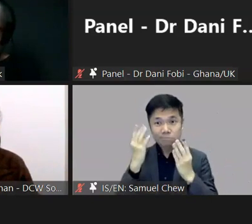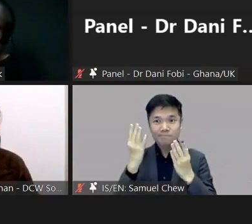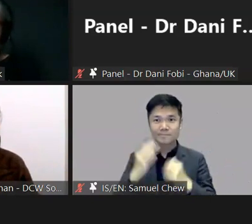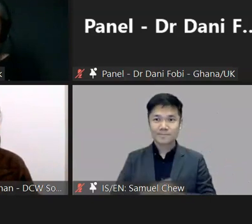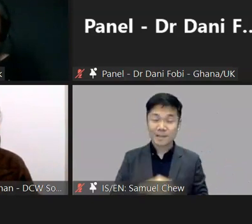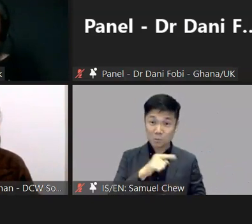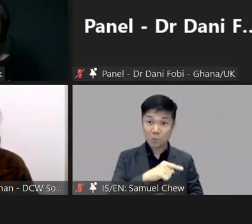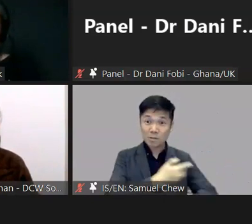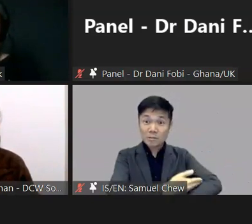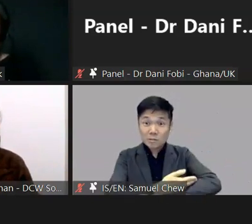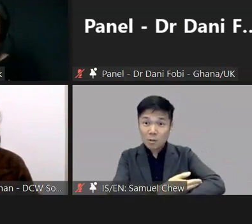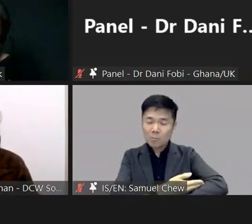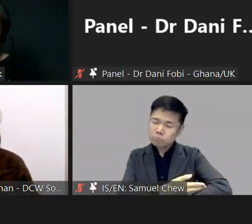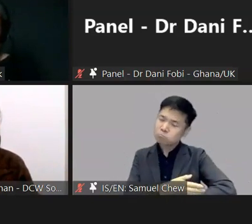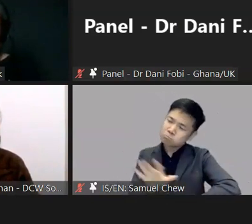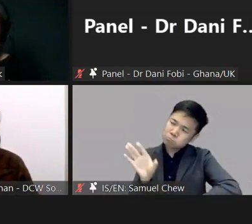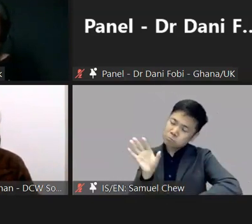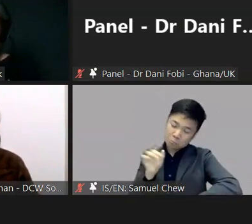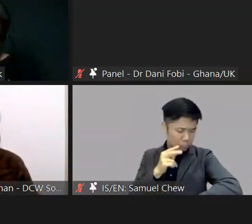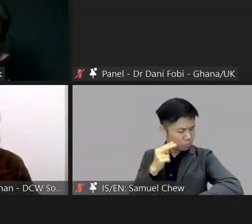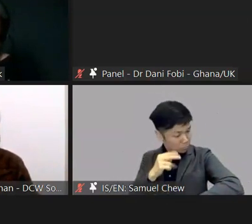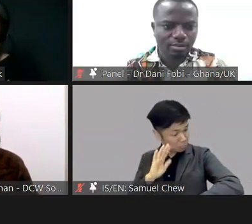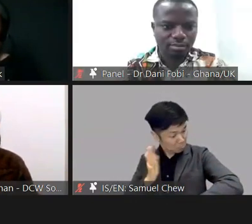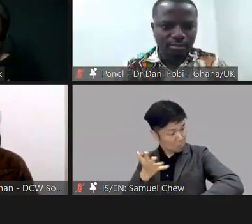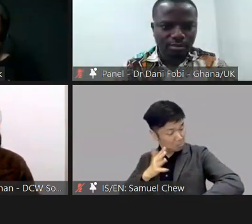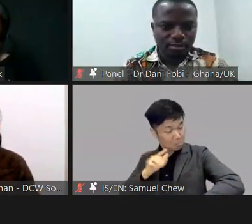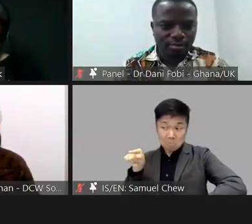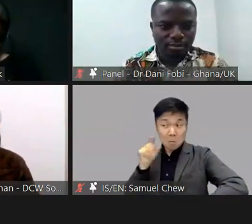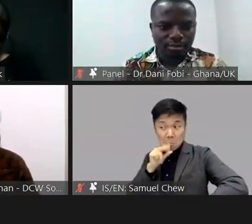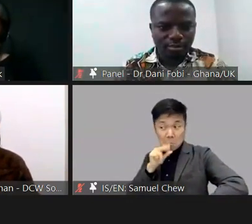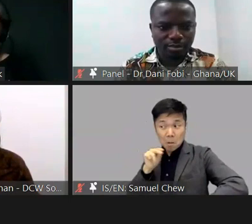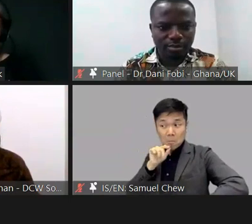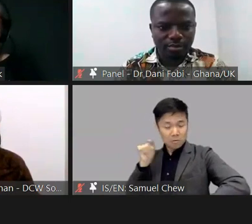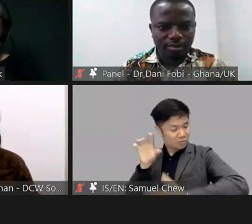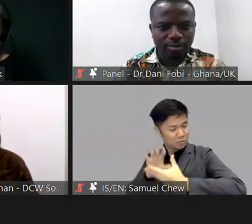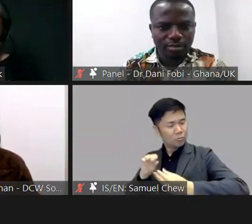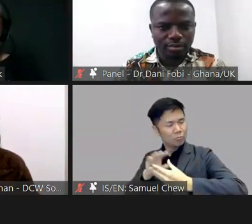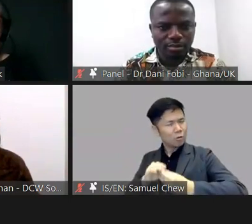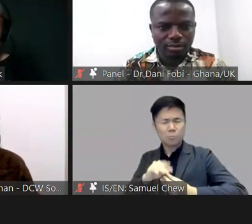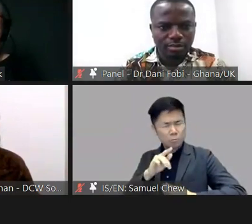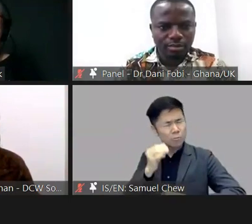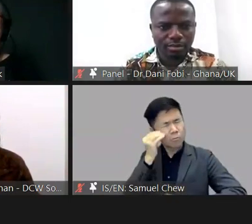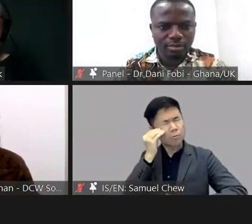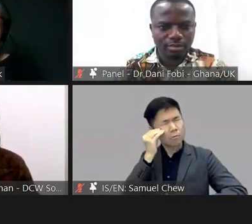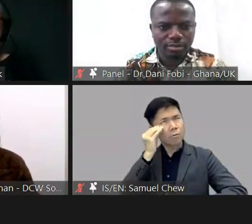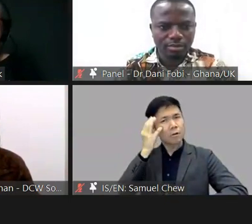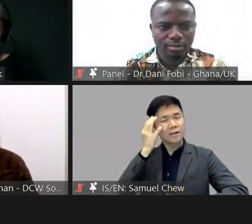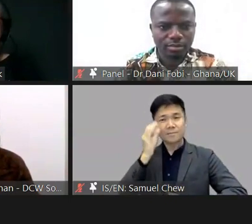not be easier to understand, just like with the hearing children. When they're still babies, the parents read for them